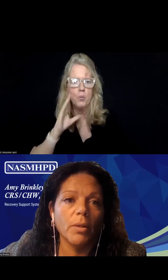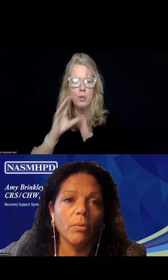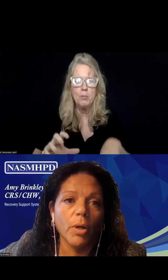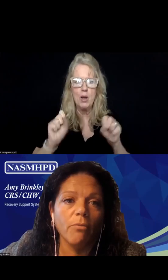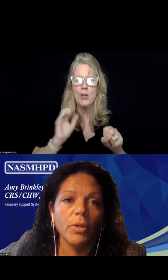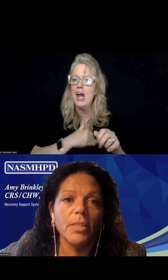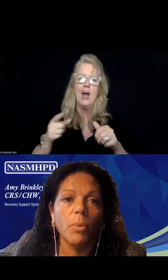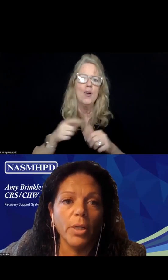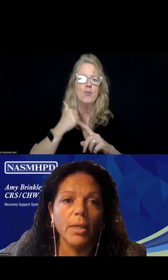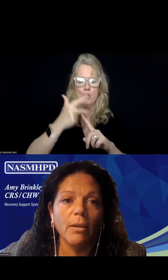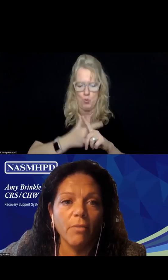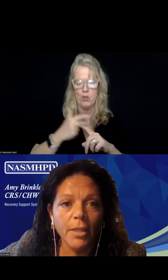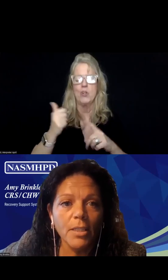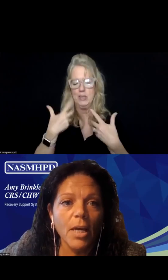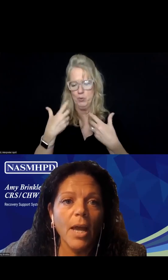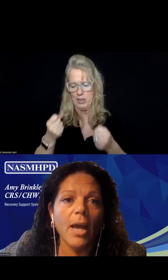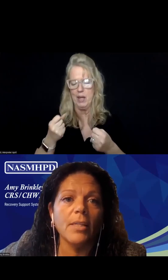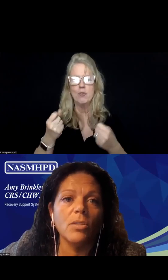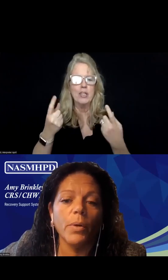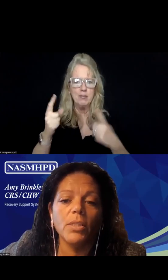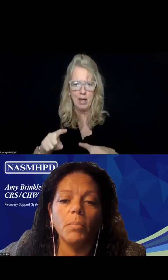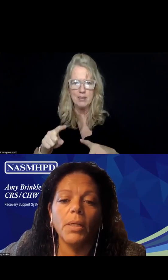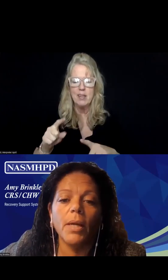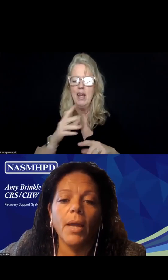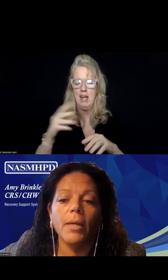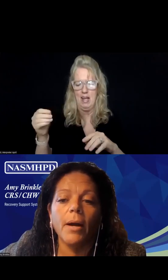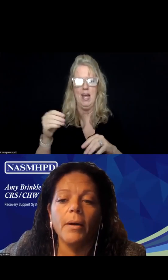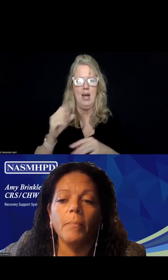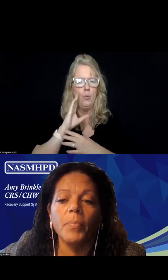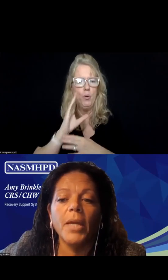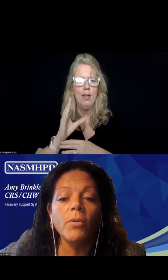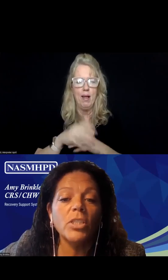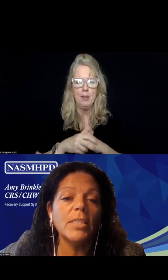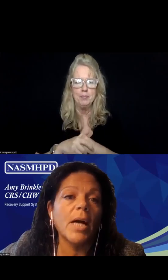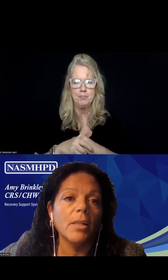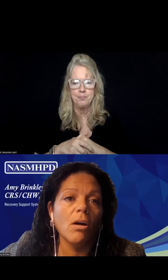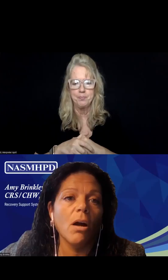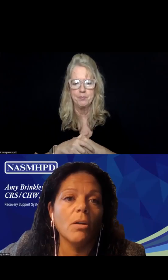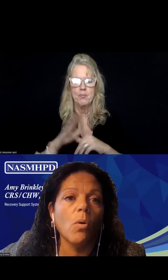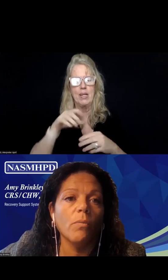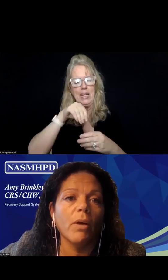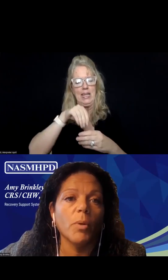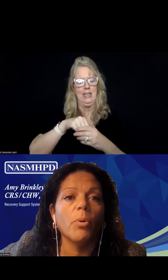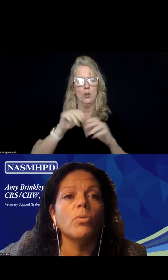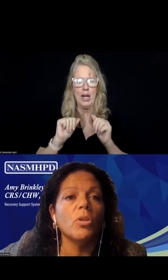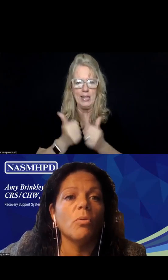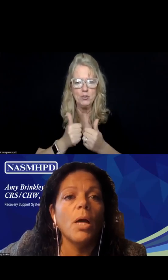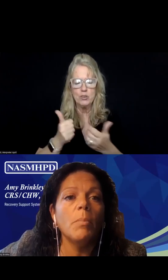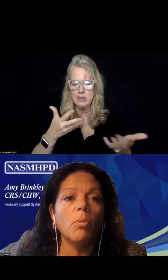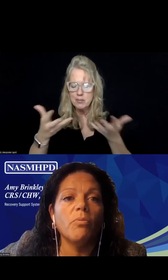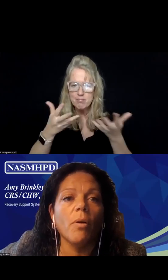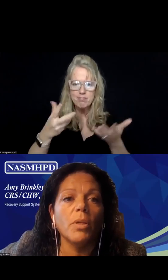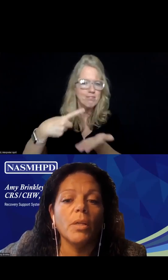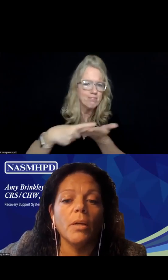first quarterly recovery sparking event, and it's going to be a interagency dialogue on a whole of government approach.